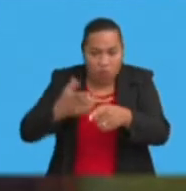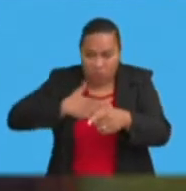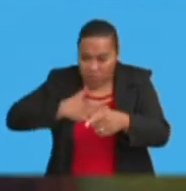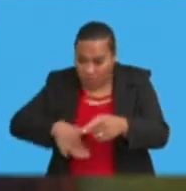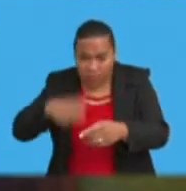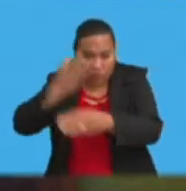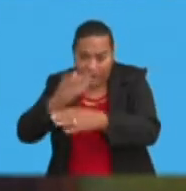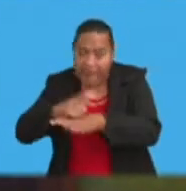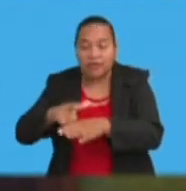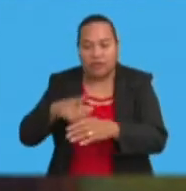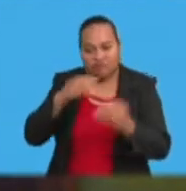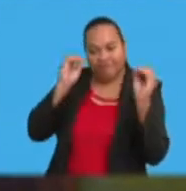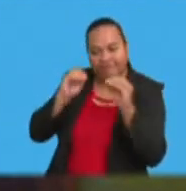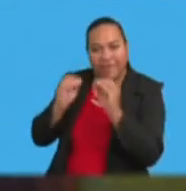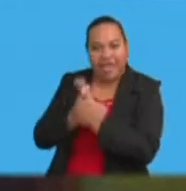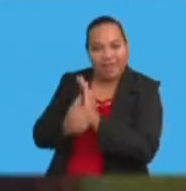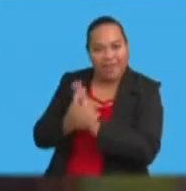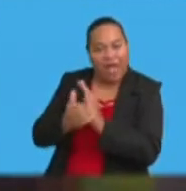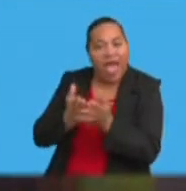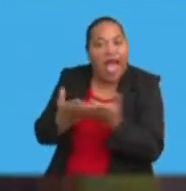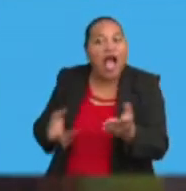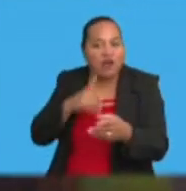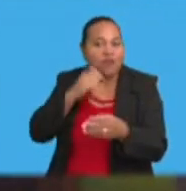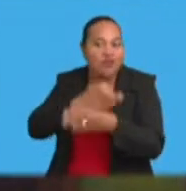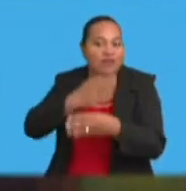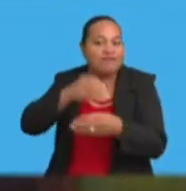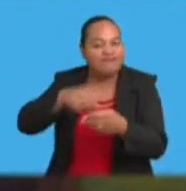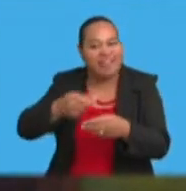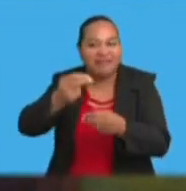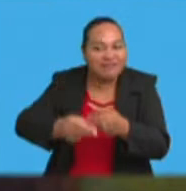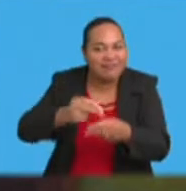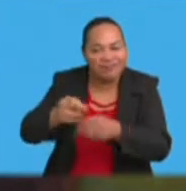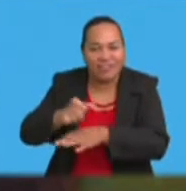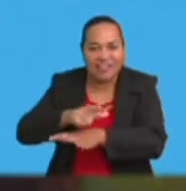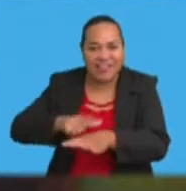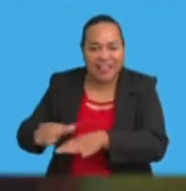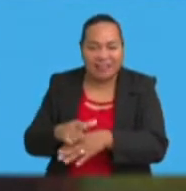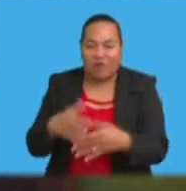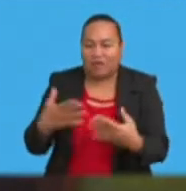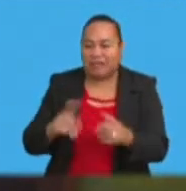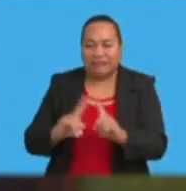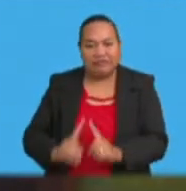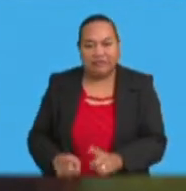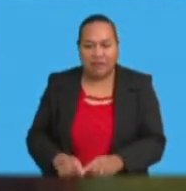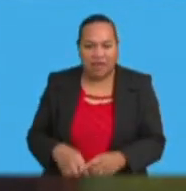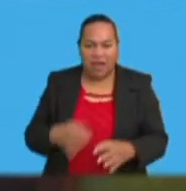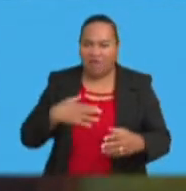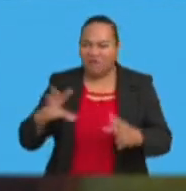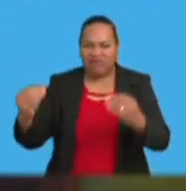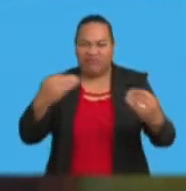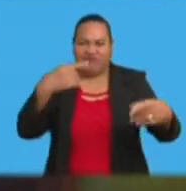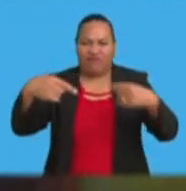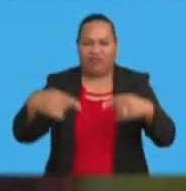ability to work the land. At the same time, when we do this, we take cognizance. I'm answering the question.